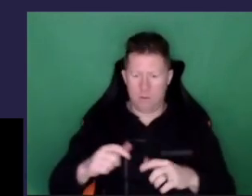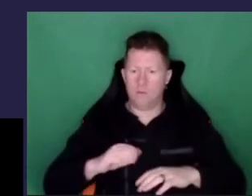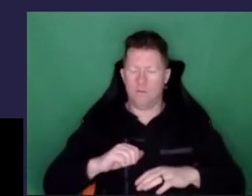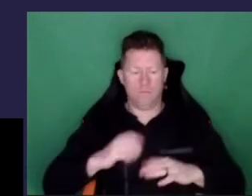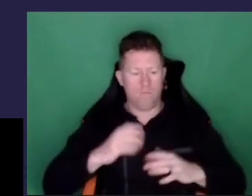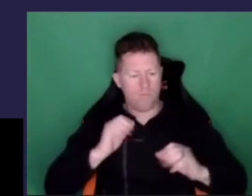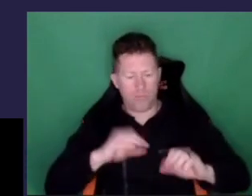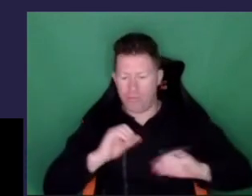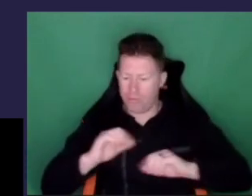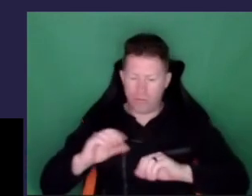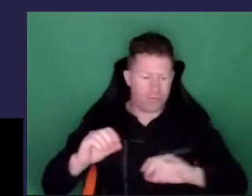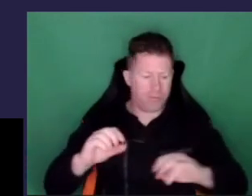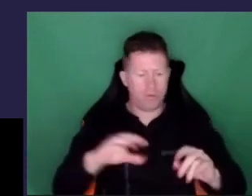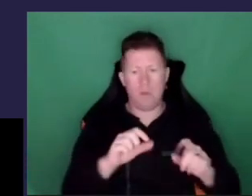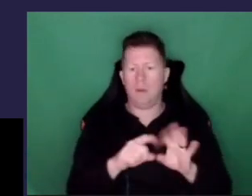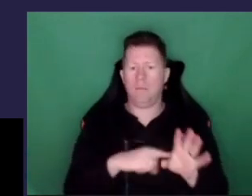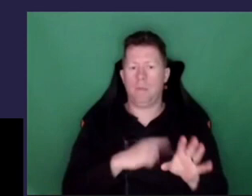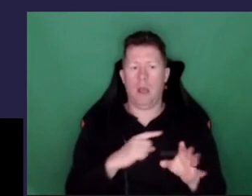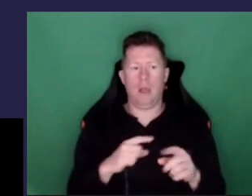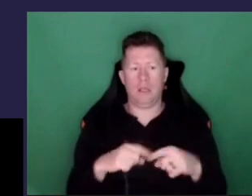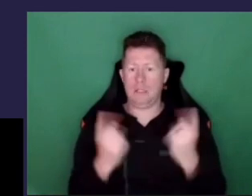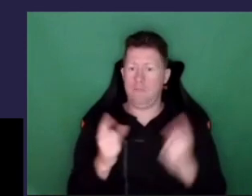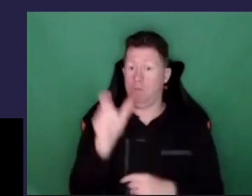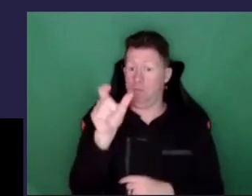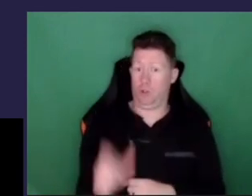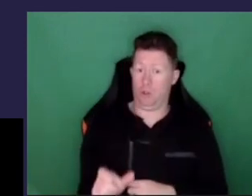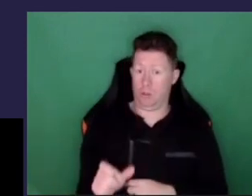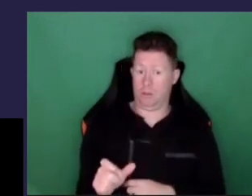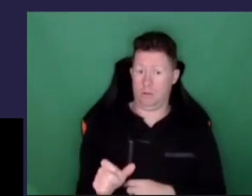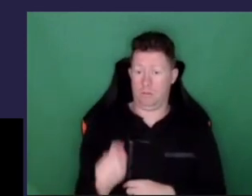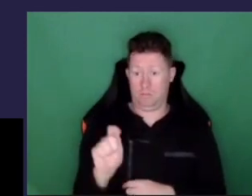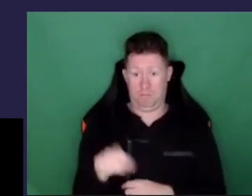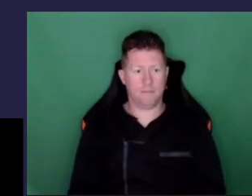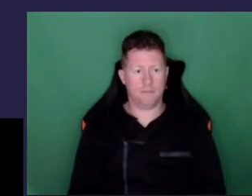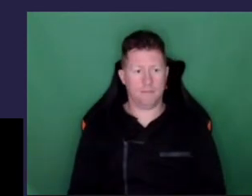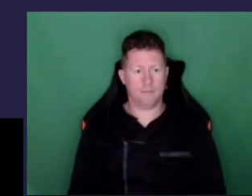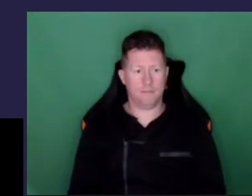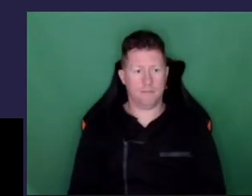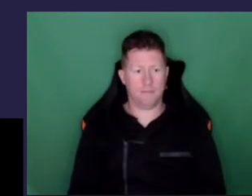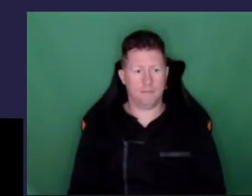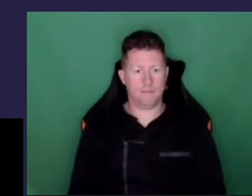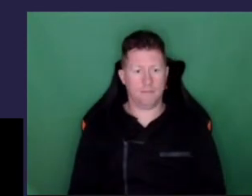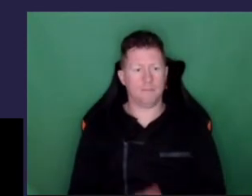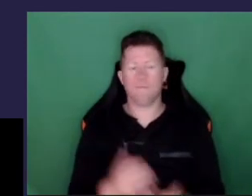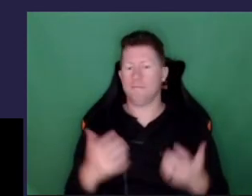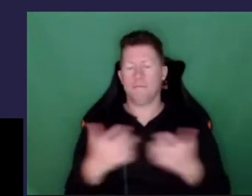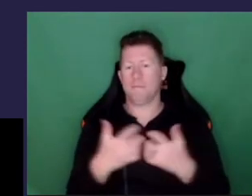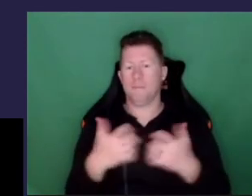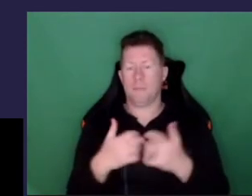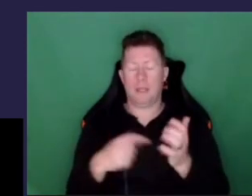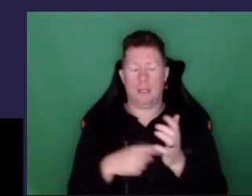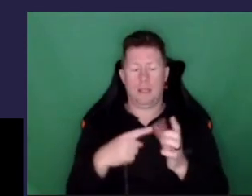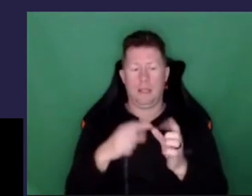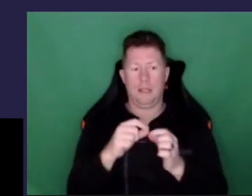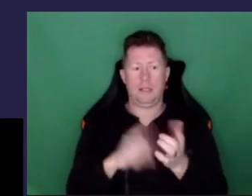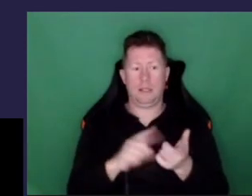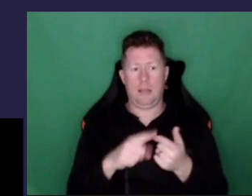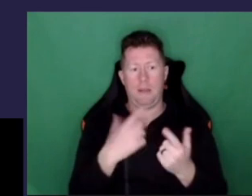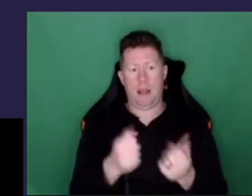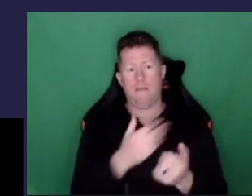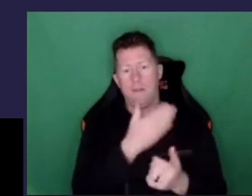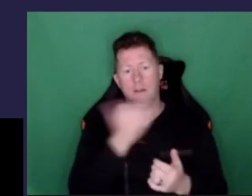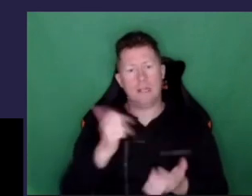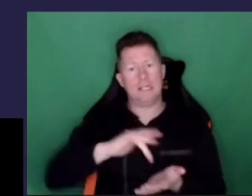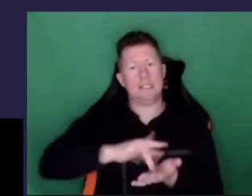decorated by in a different way by a different person. Next slide, please. And many of the tables carry these expressions of